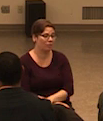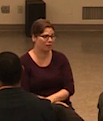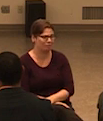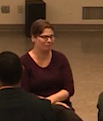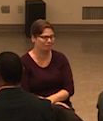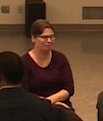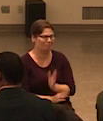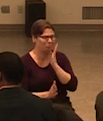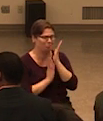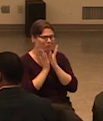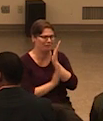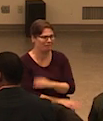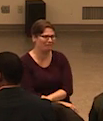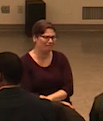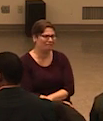Okay.